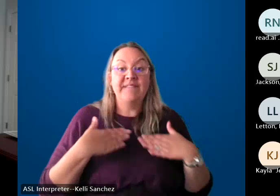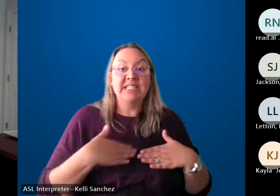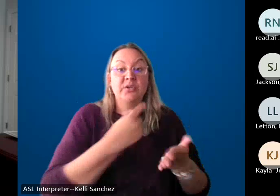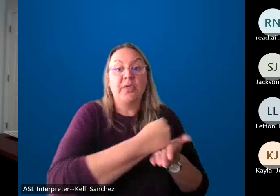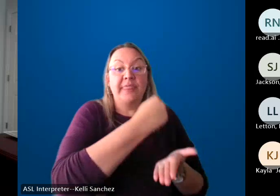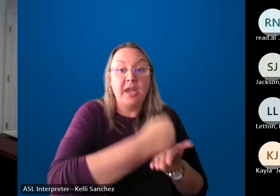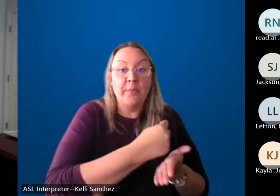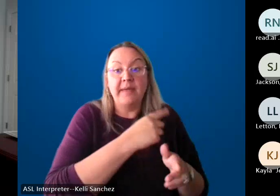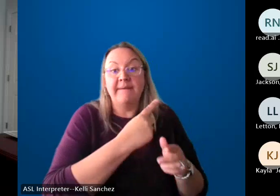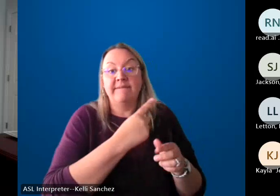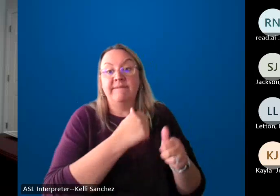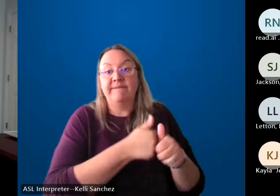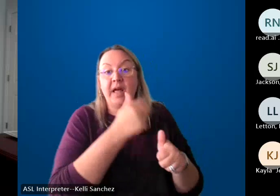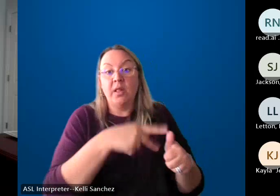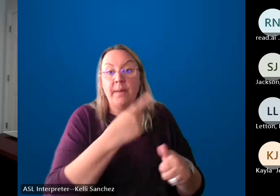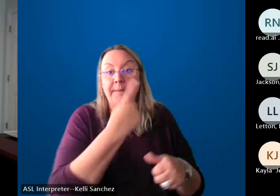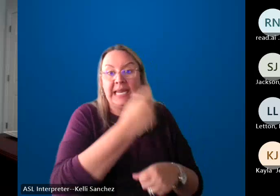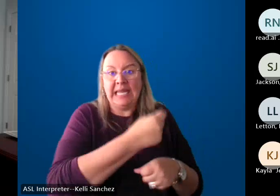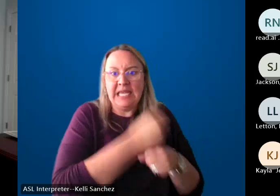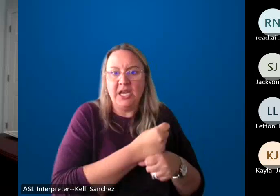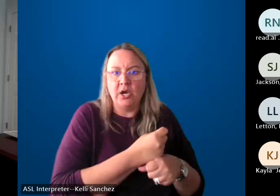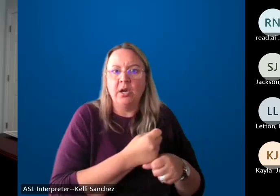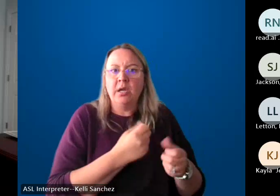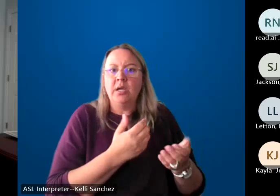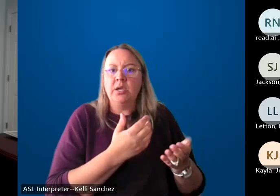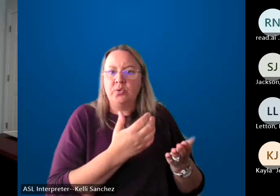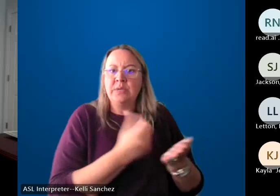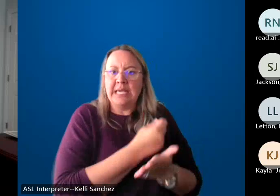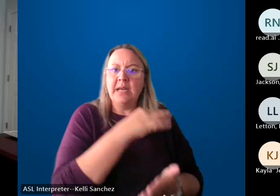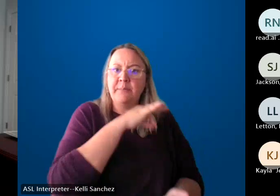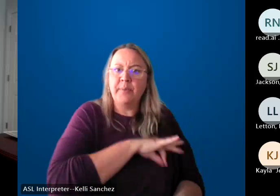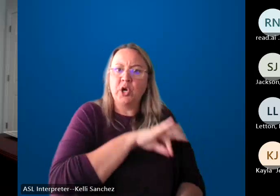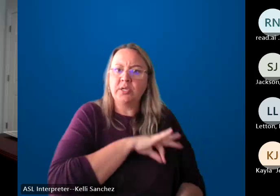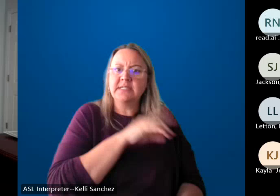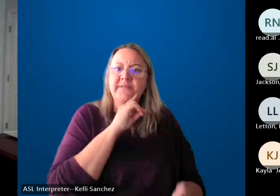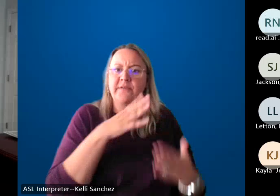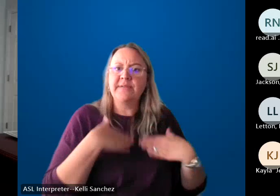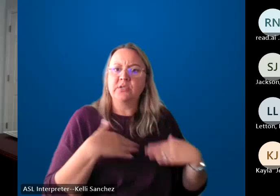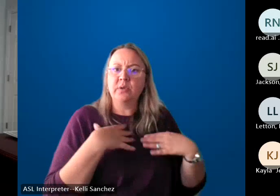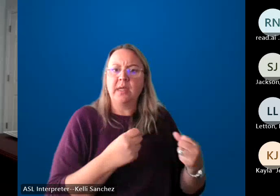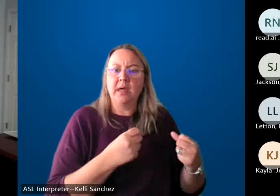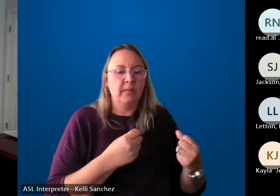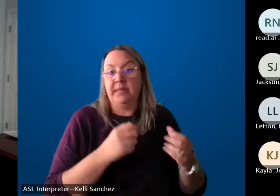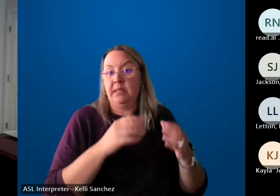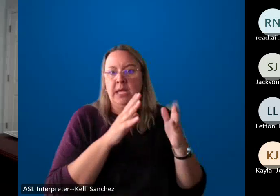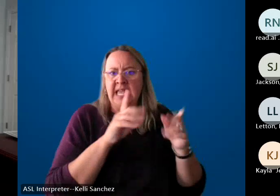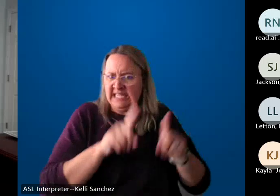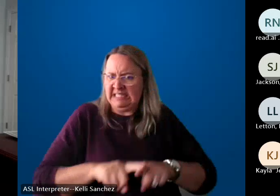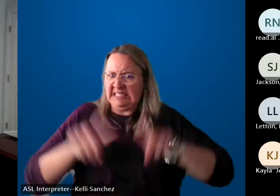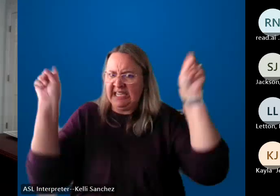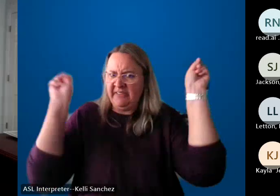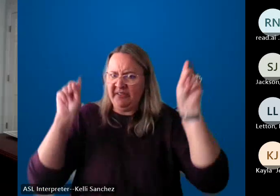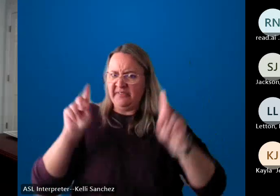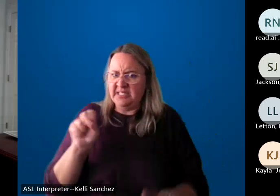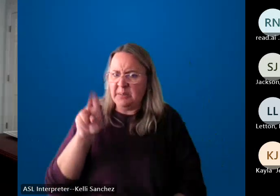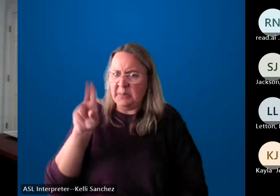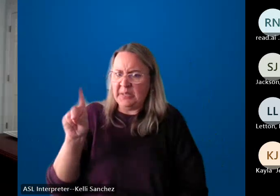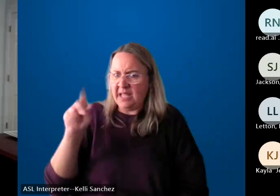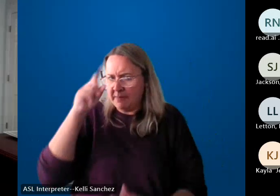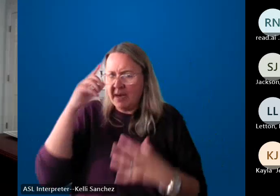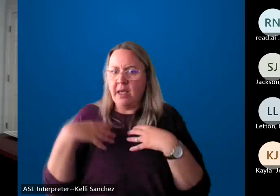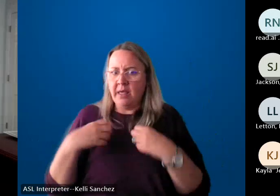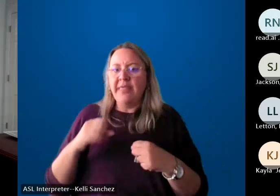You get all of these additional sort of perks when it comes to physical health, but we don't do that with substance use and mental health. And that's what